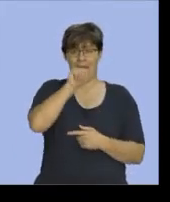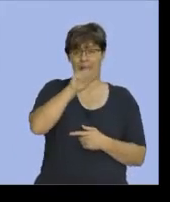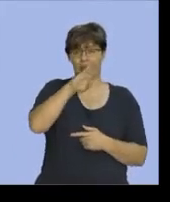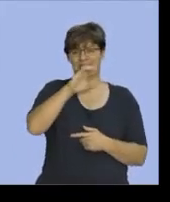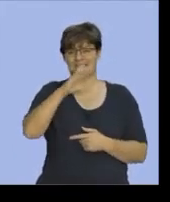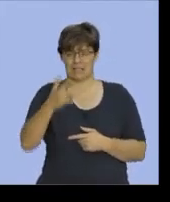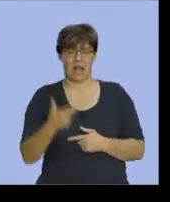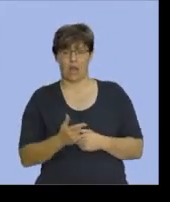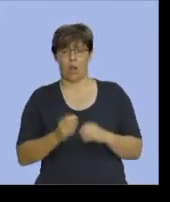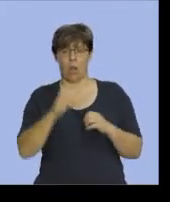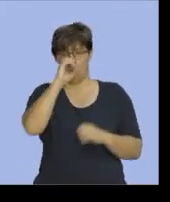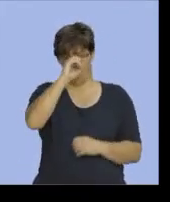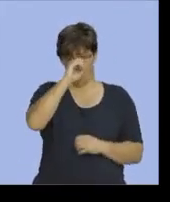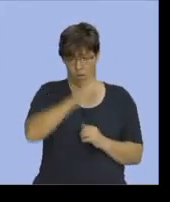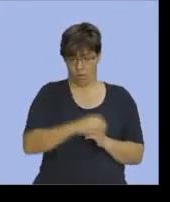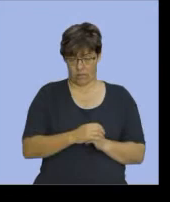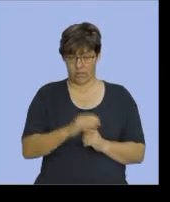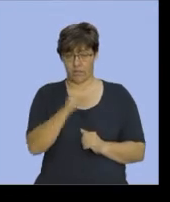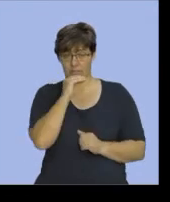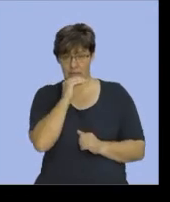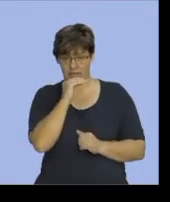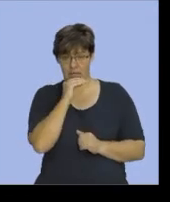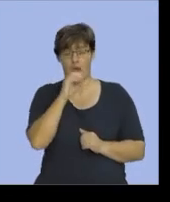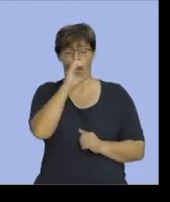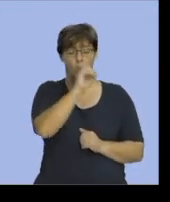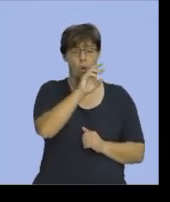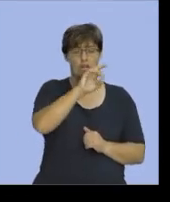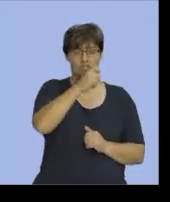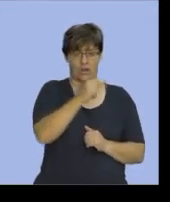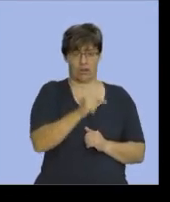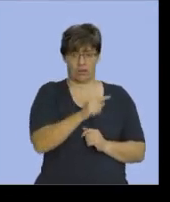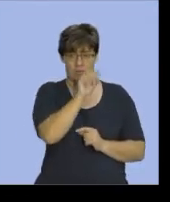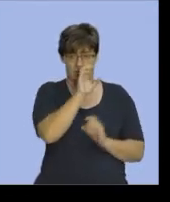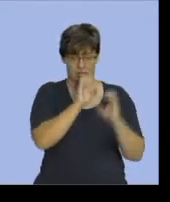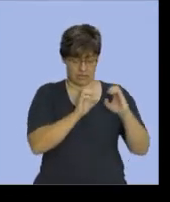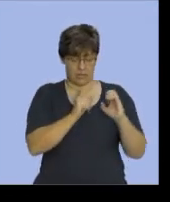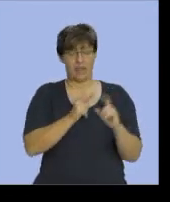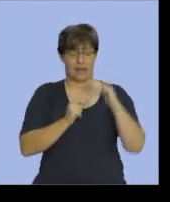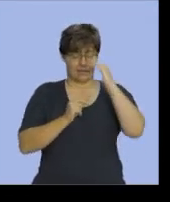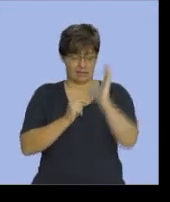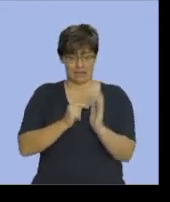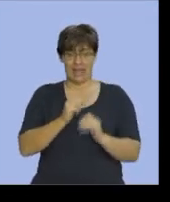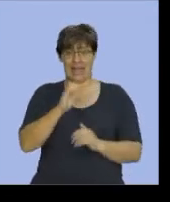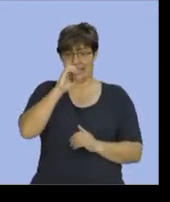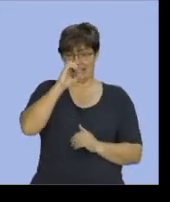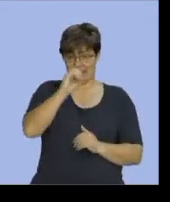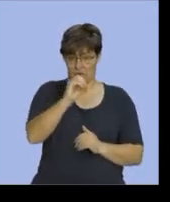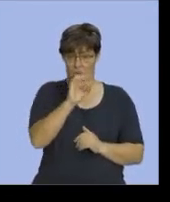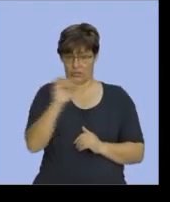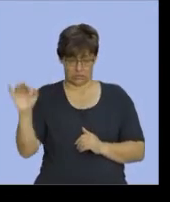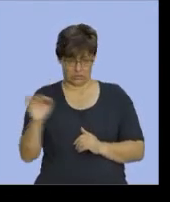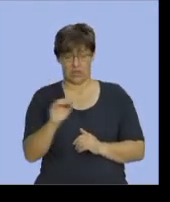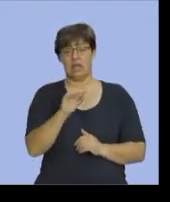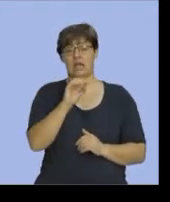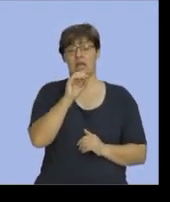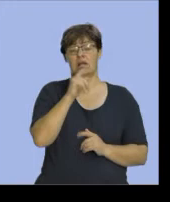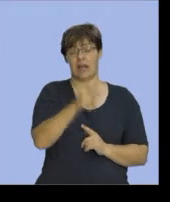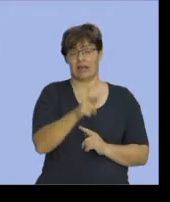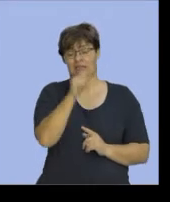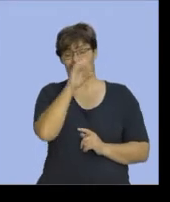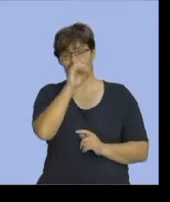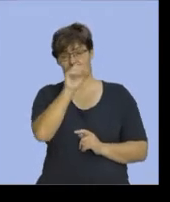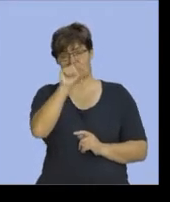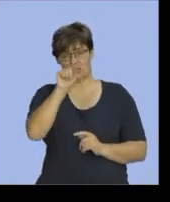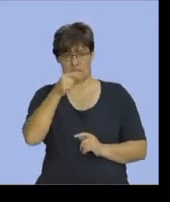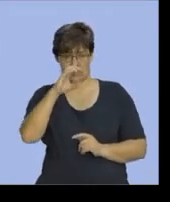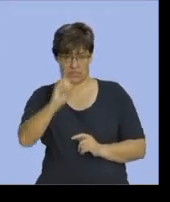but it's O as a letter, which means origin. So please note that. Now let's try